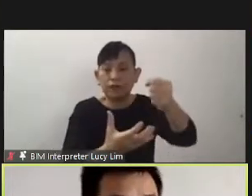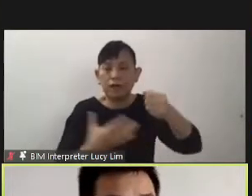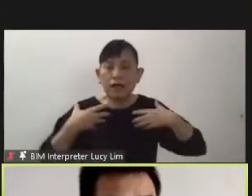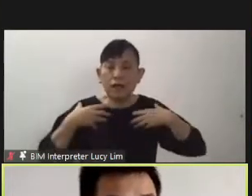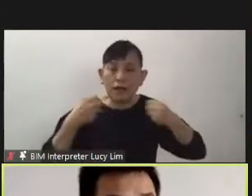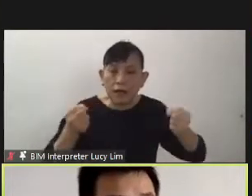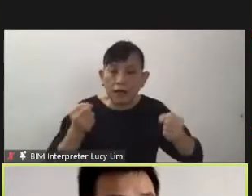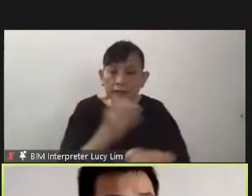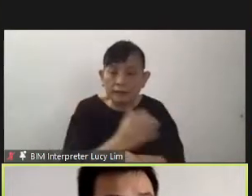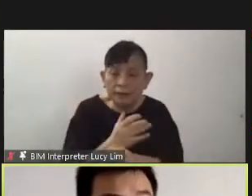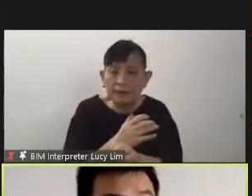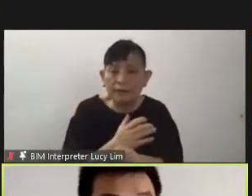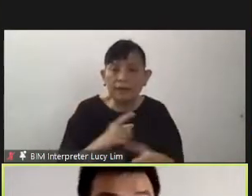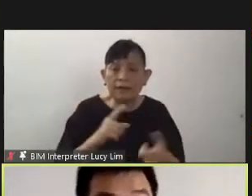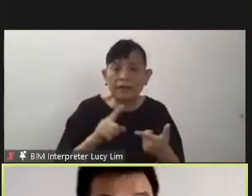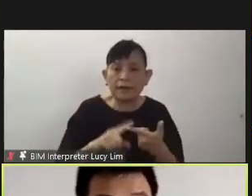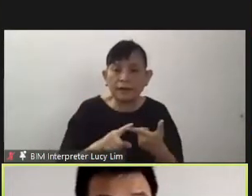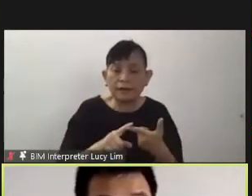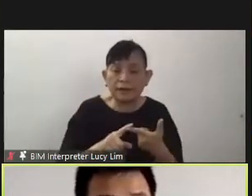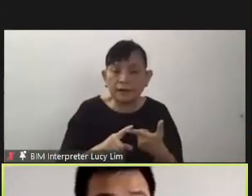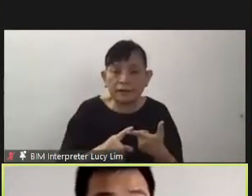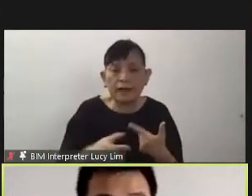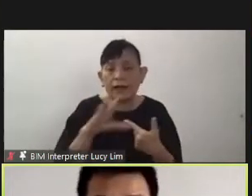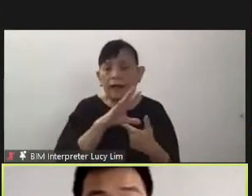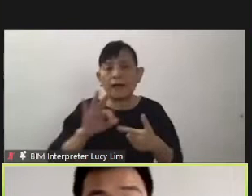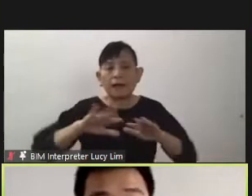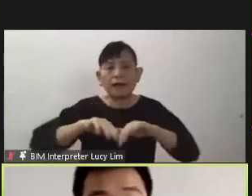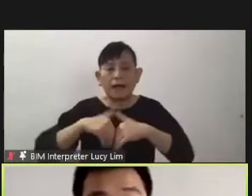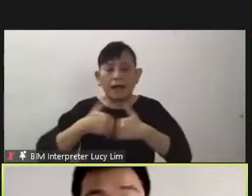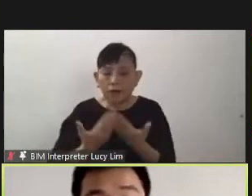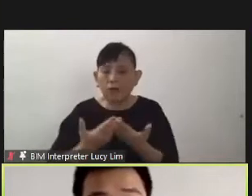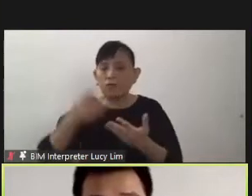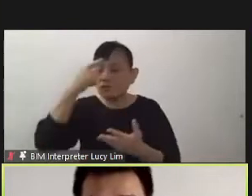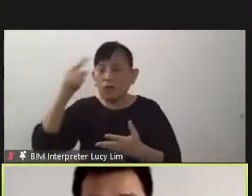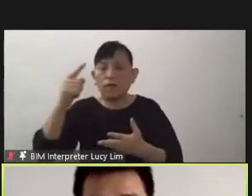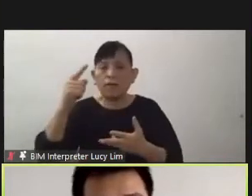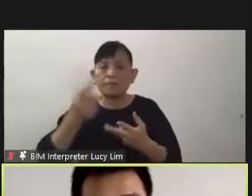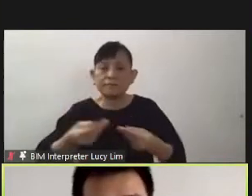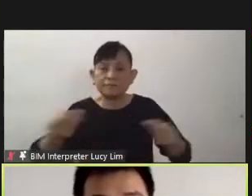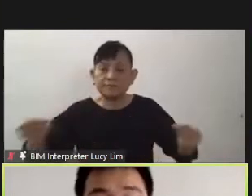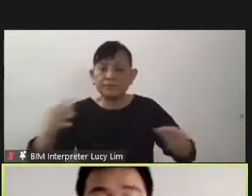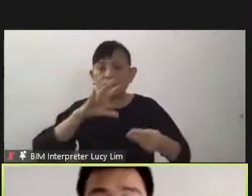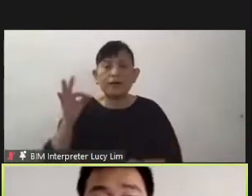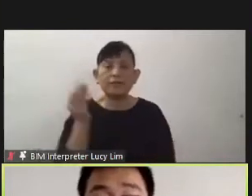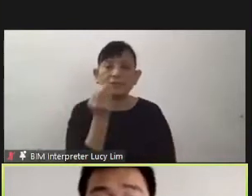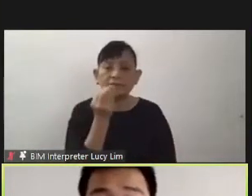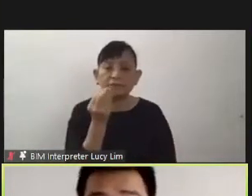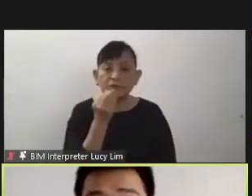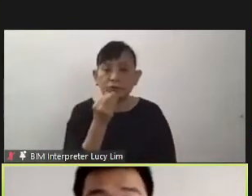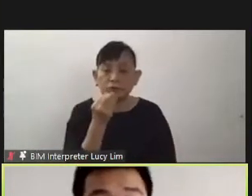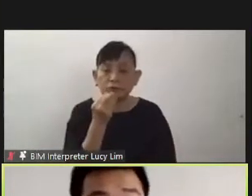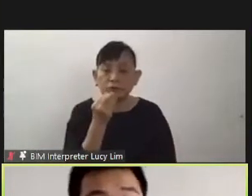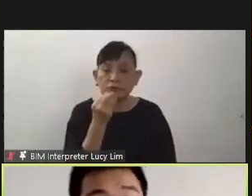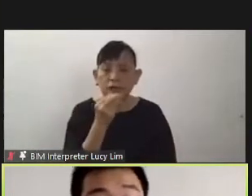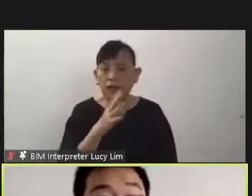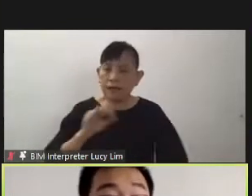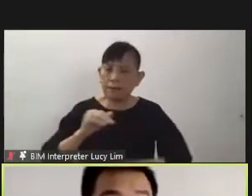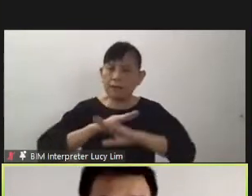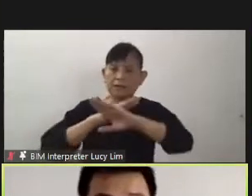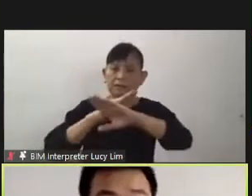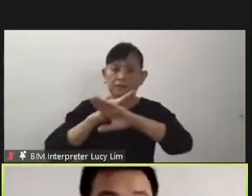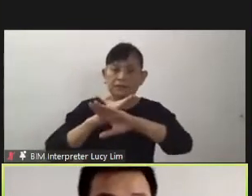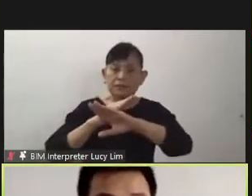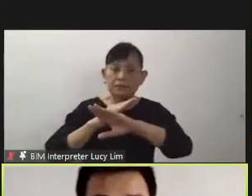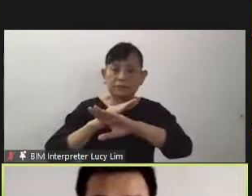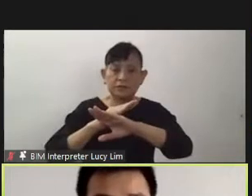better disaster relief mechanism, to fund better food security mechanism so that we can prevent ourselves from the